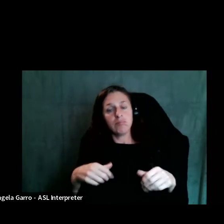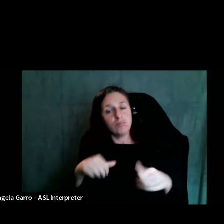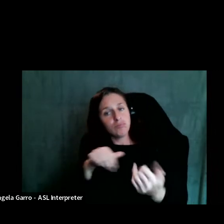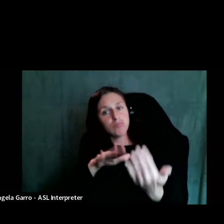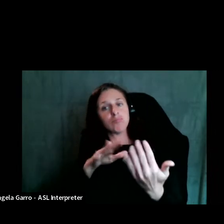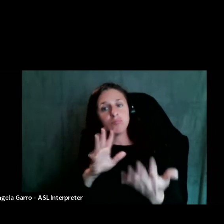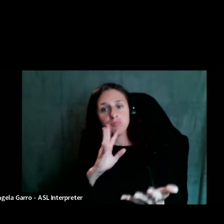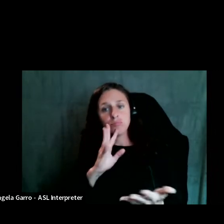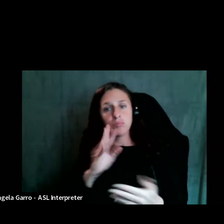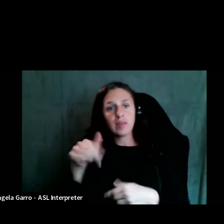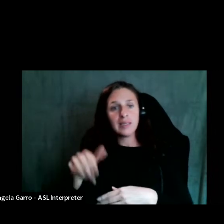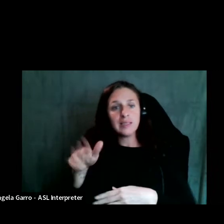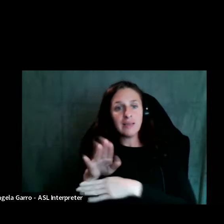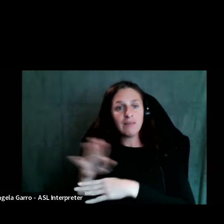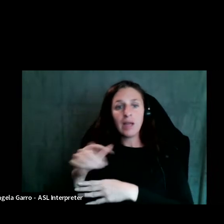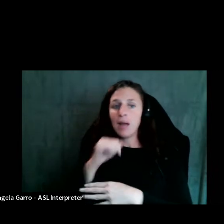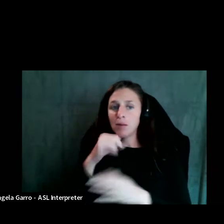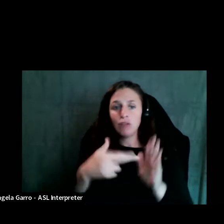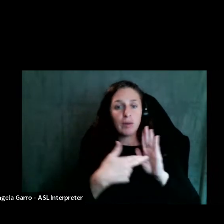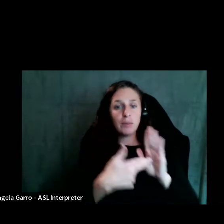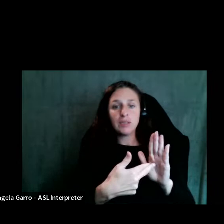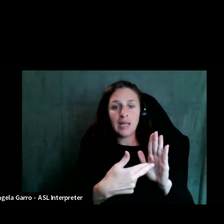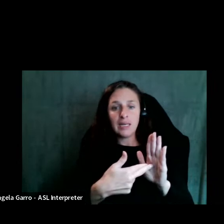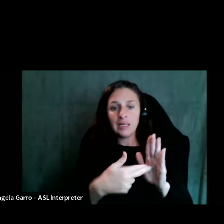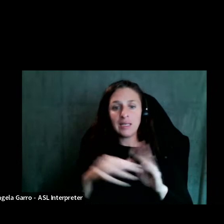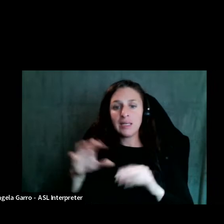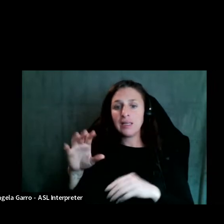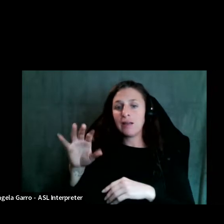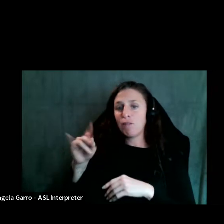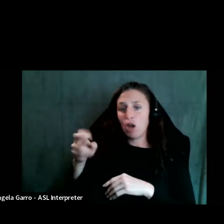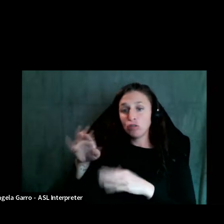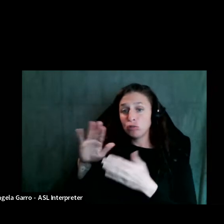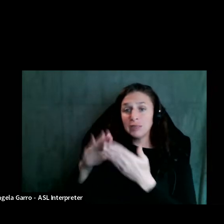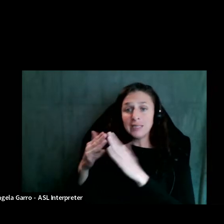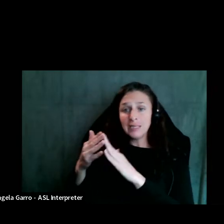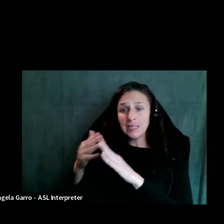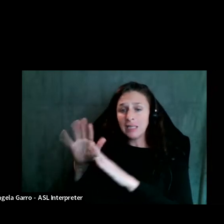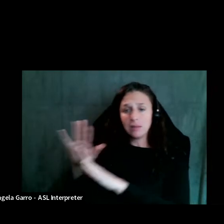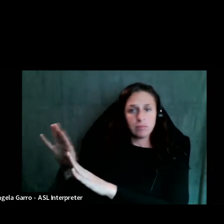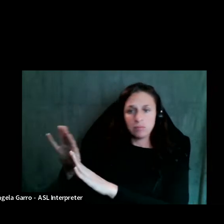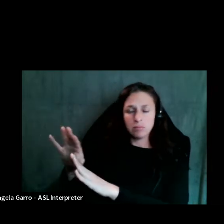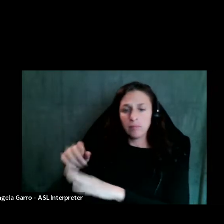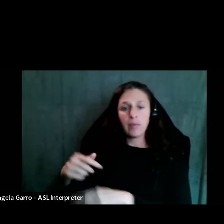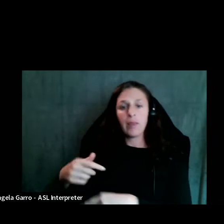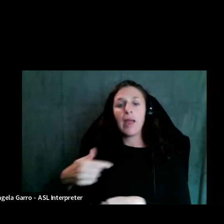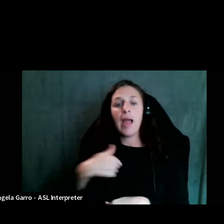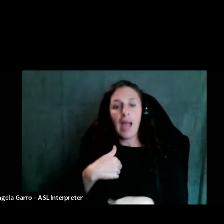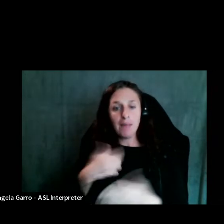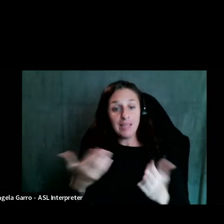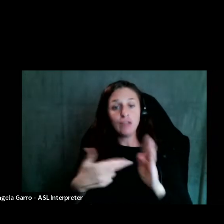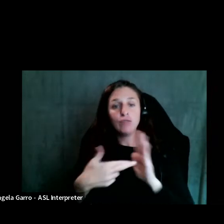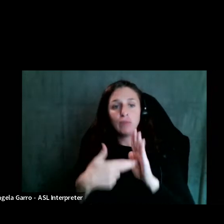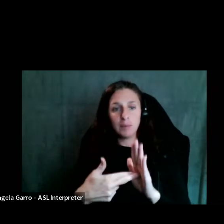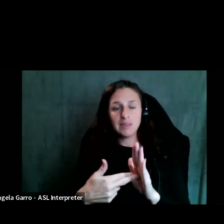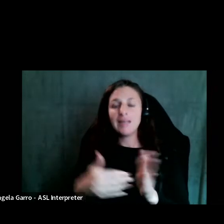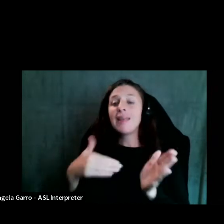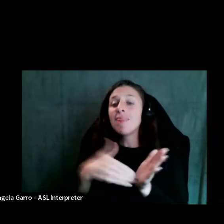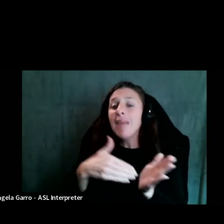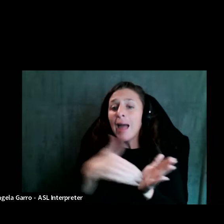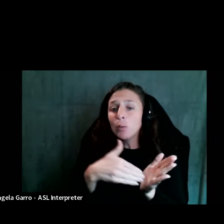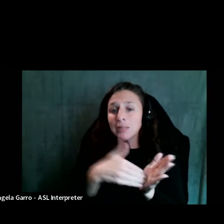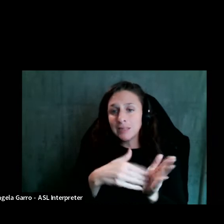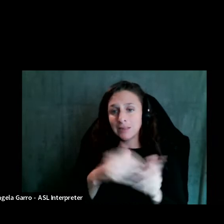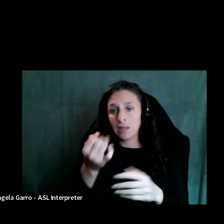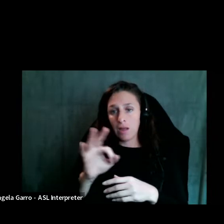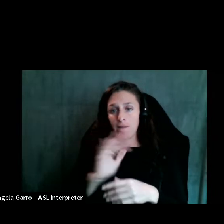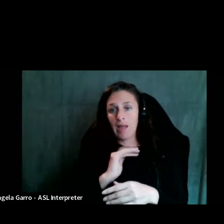While I'm not representing the City Council of Foster City or the City of Foster City here, I am representing thousands of our